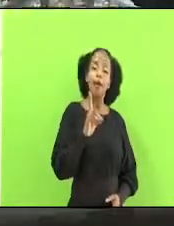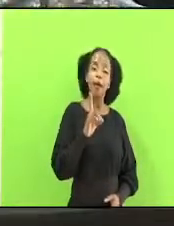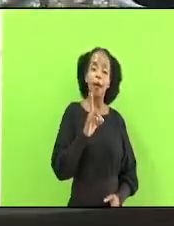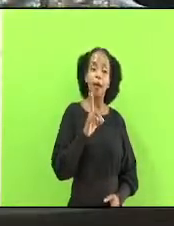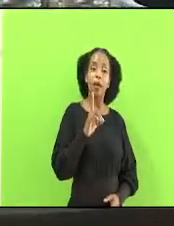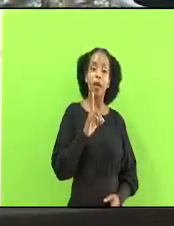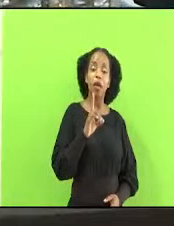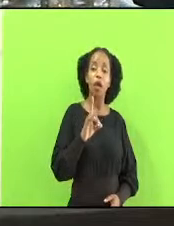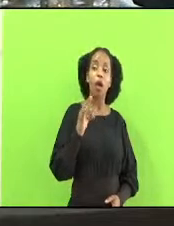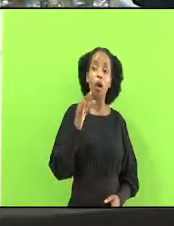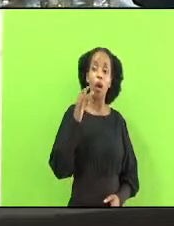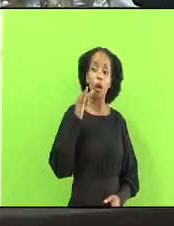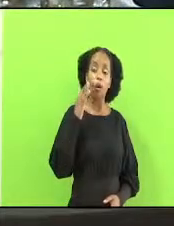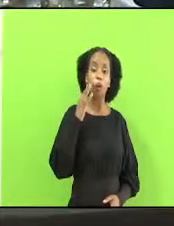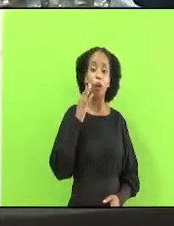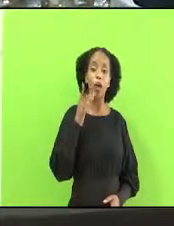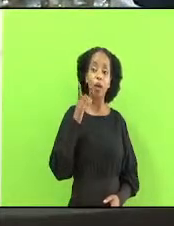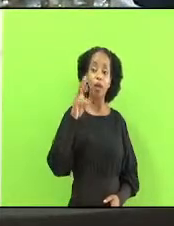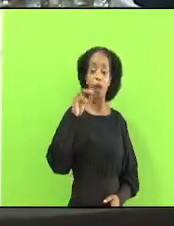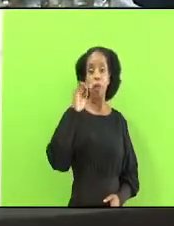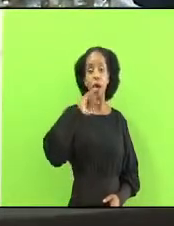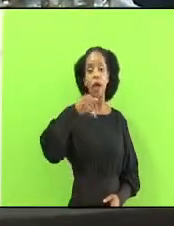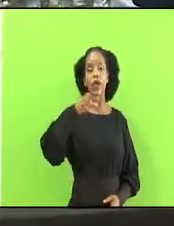Majority is siamisa kgang ya go ya to clipper chief.